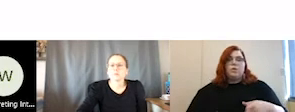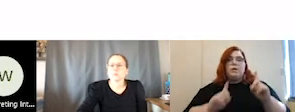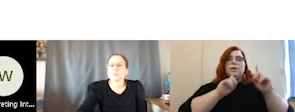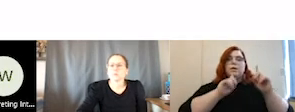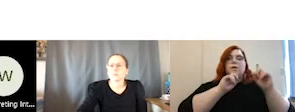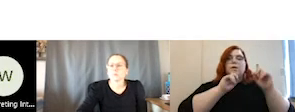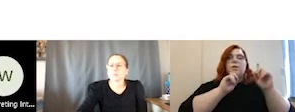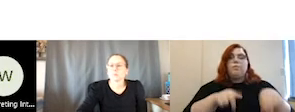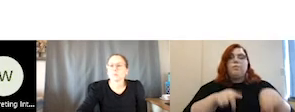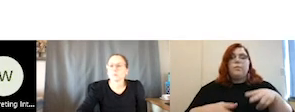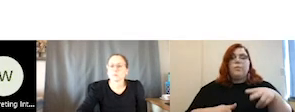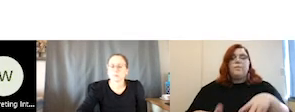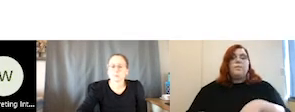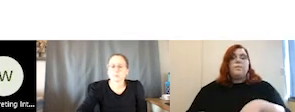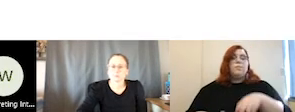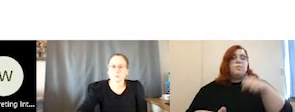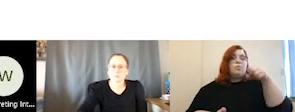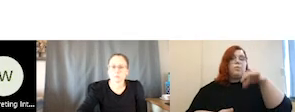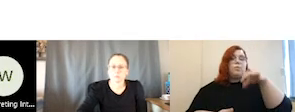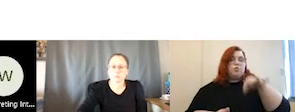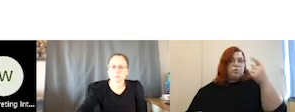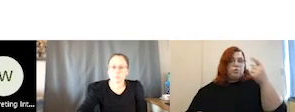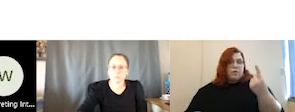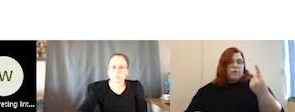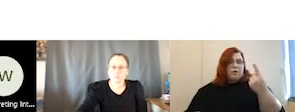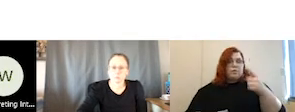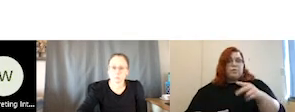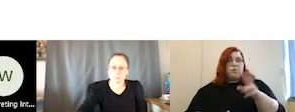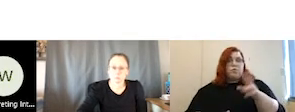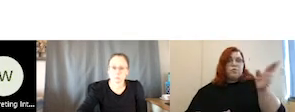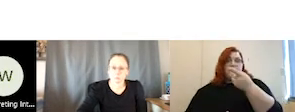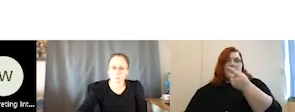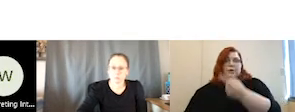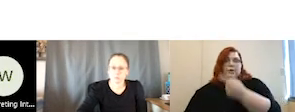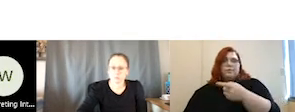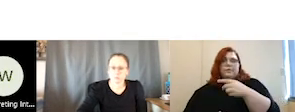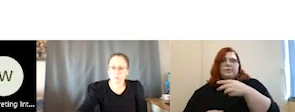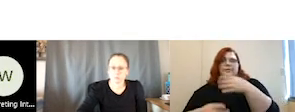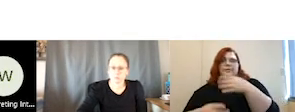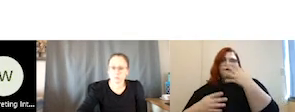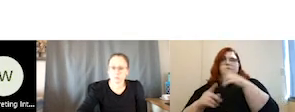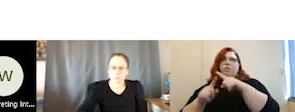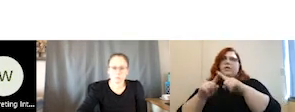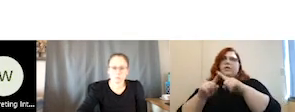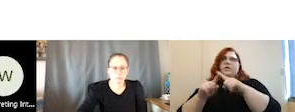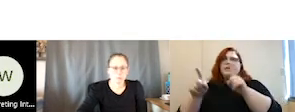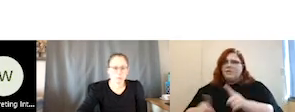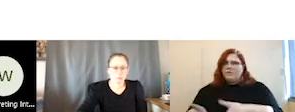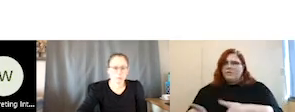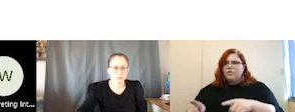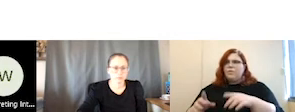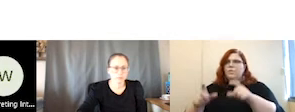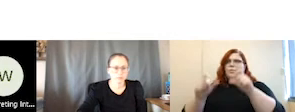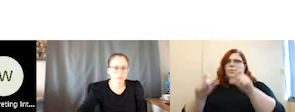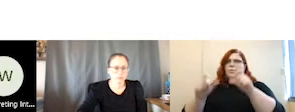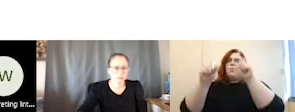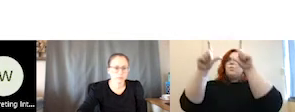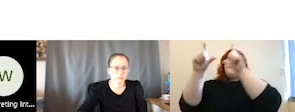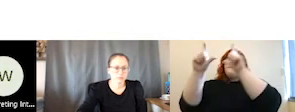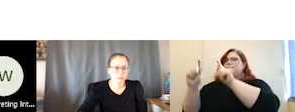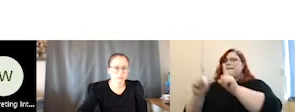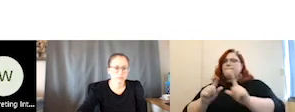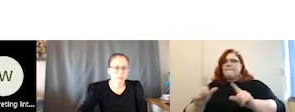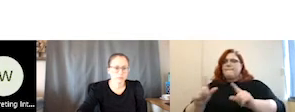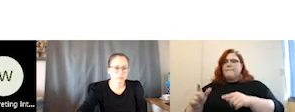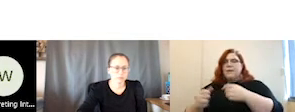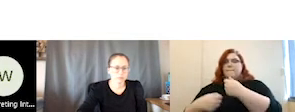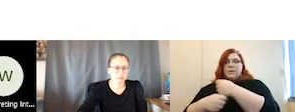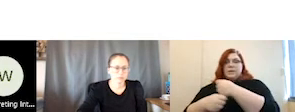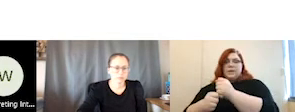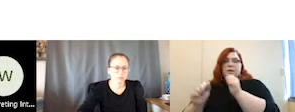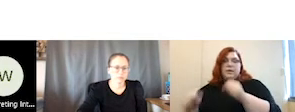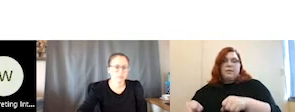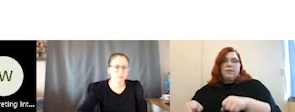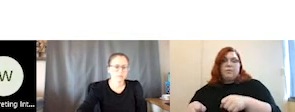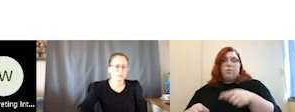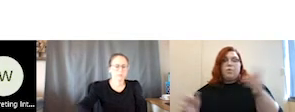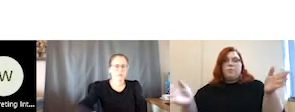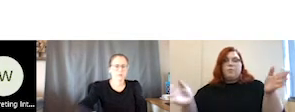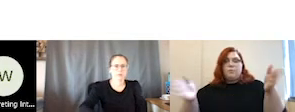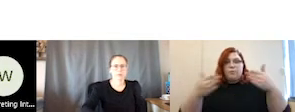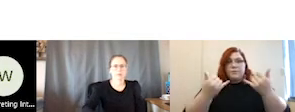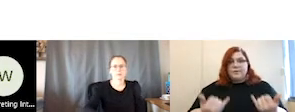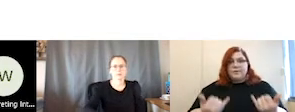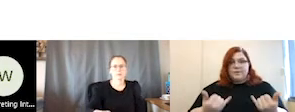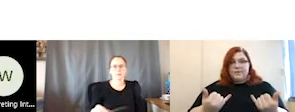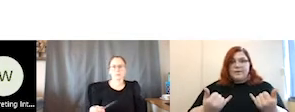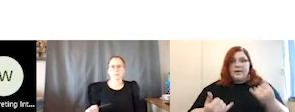on the right, you see all the technical windows for you to create. But the one that we're going to focus on is interactive fiction, which is